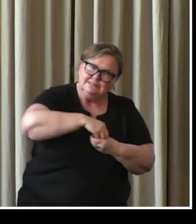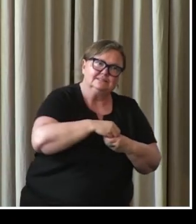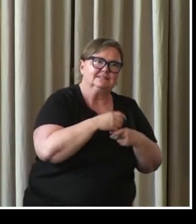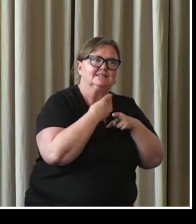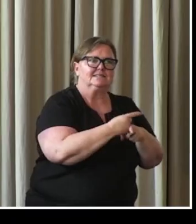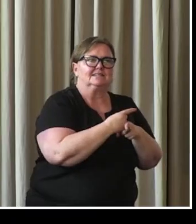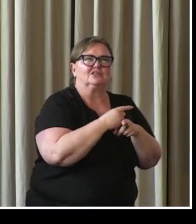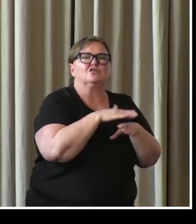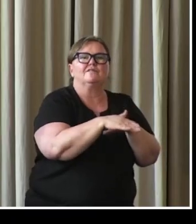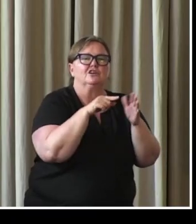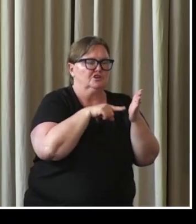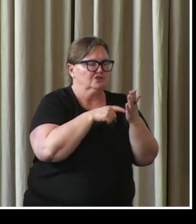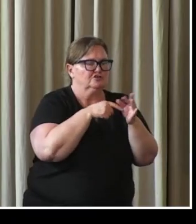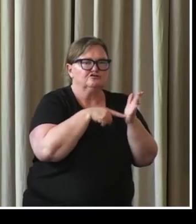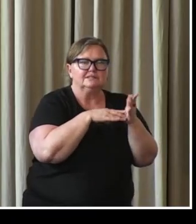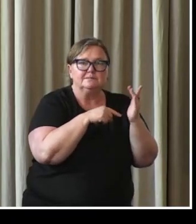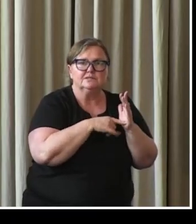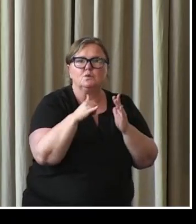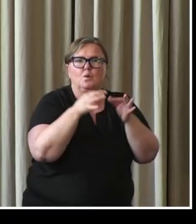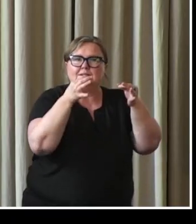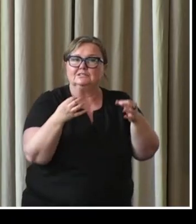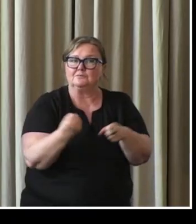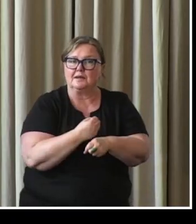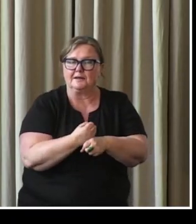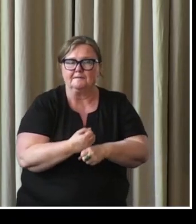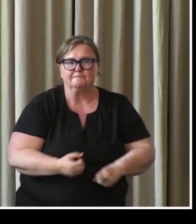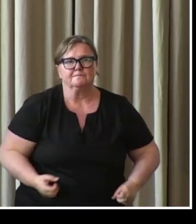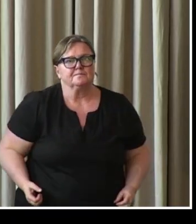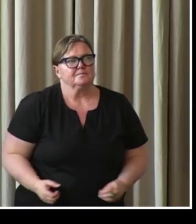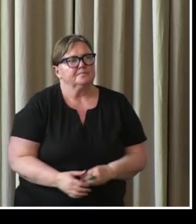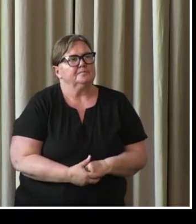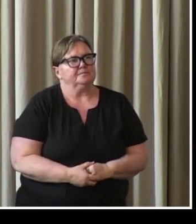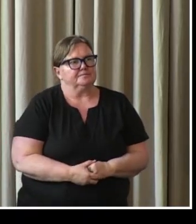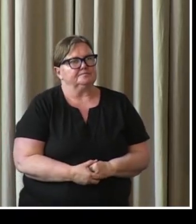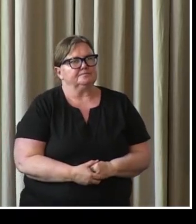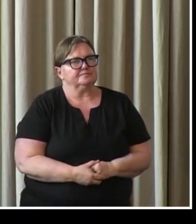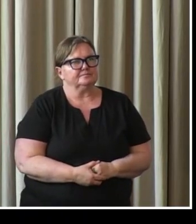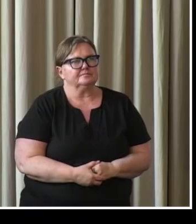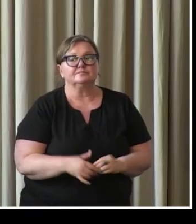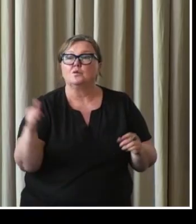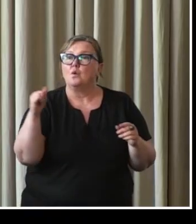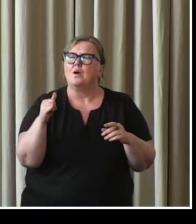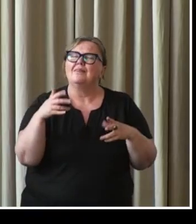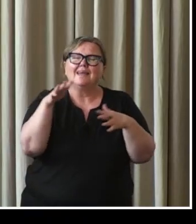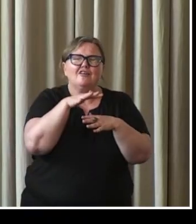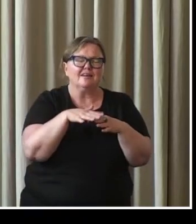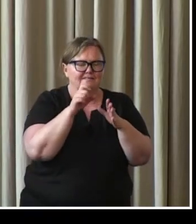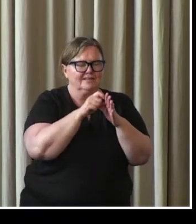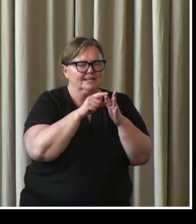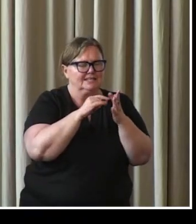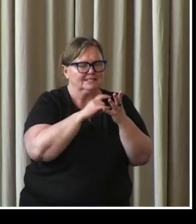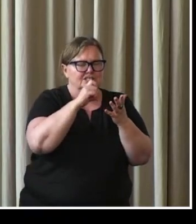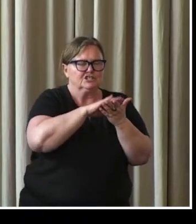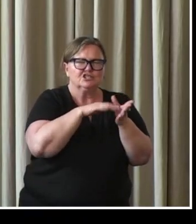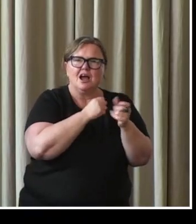about treatment or decision-making about treatment. The area of discharge planning is one that's of particular